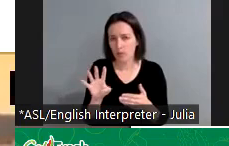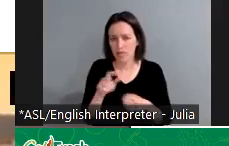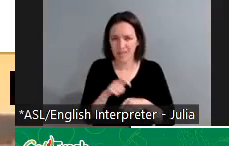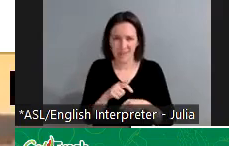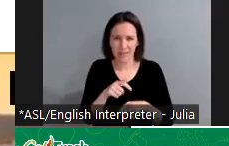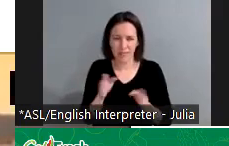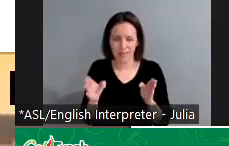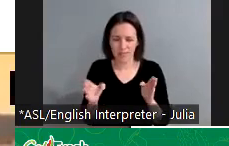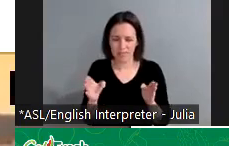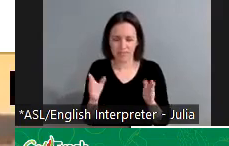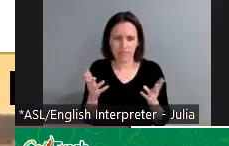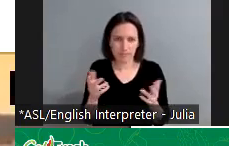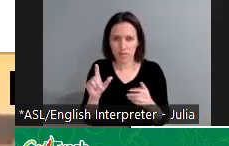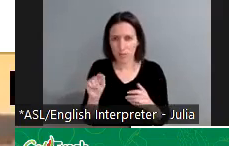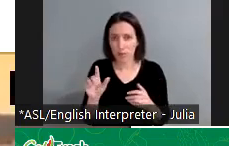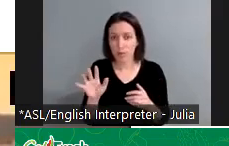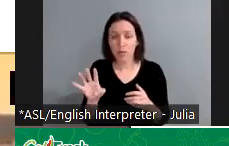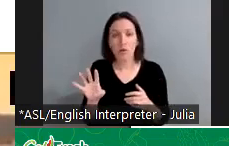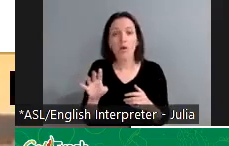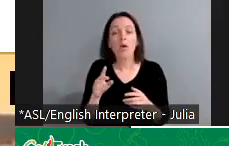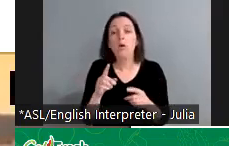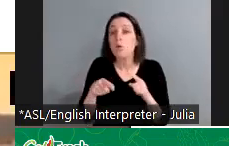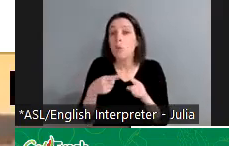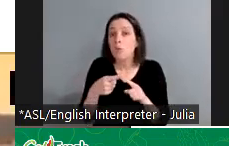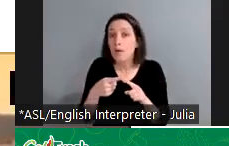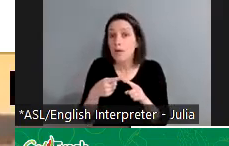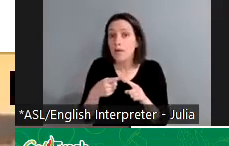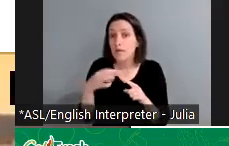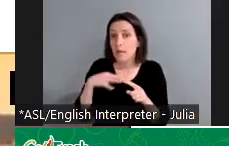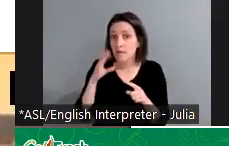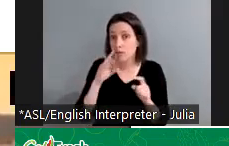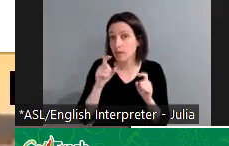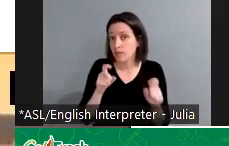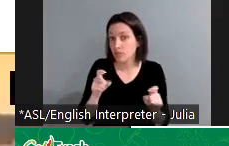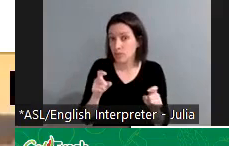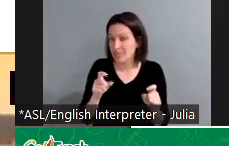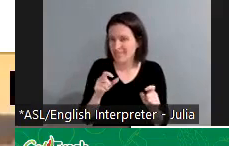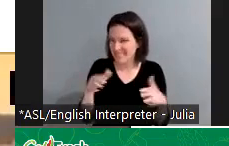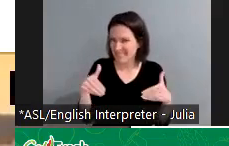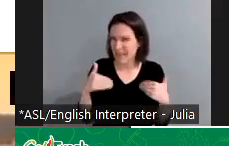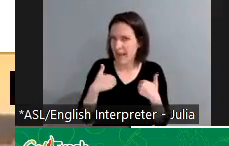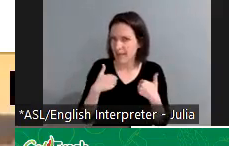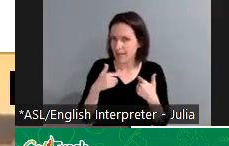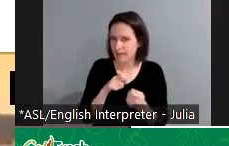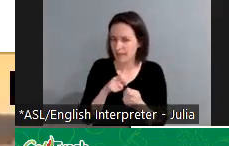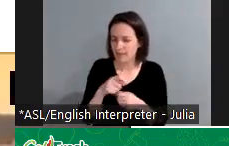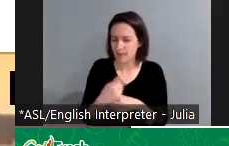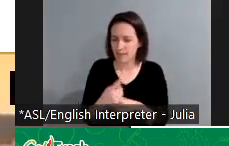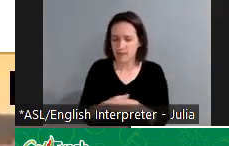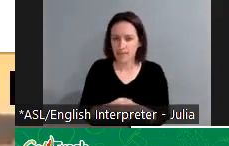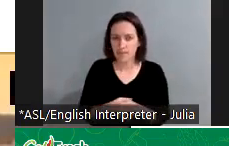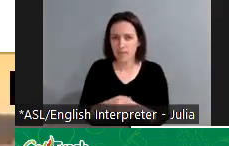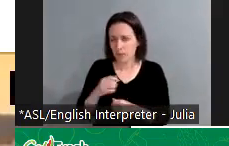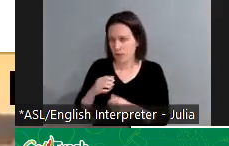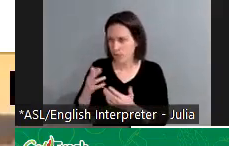We do not have specific dates when benefits will be issued just yet. We are still working to confirm issuance dates with our